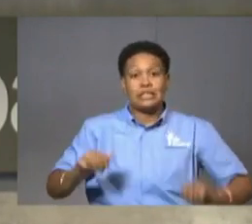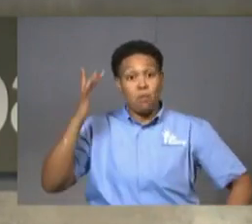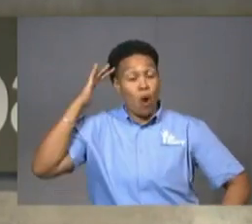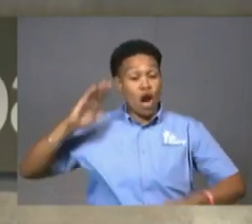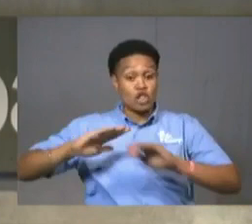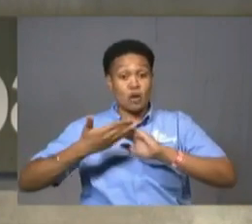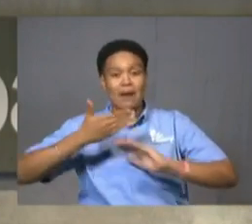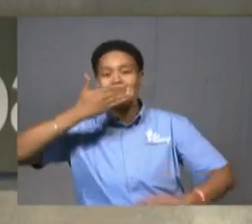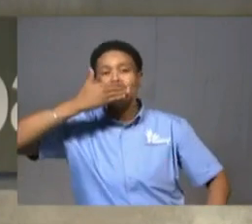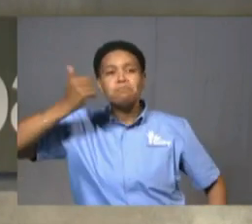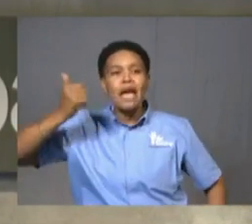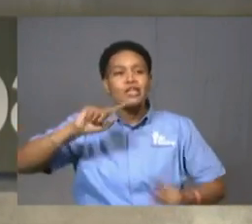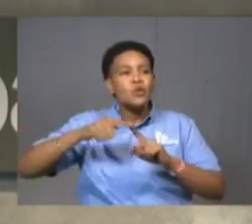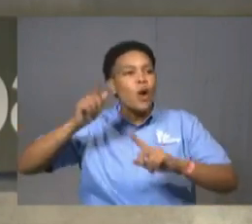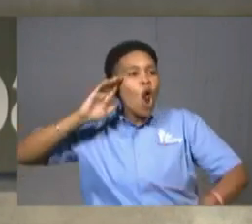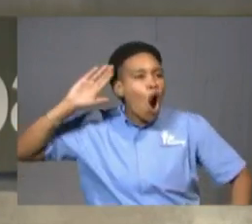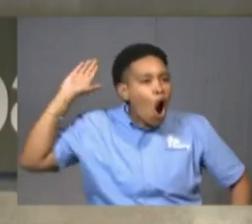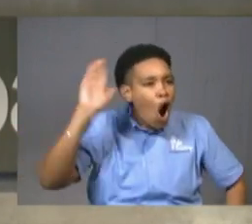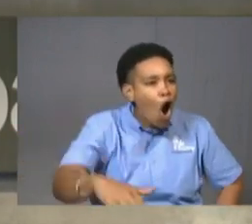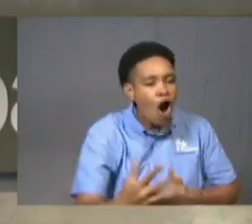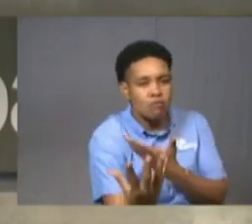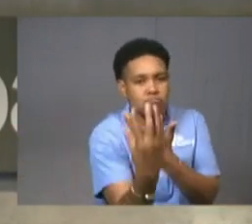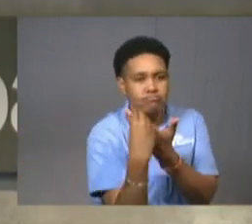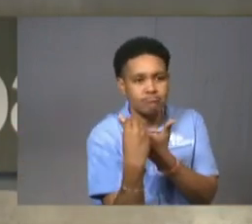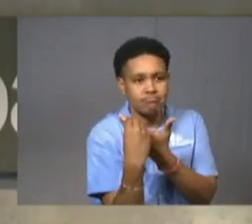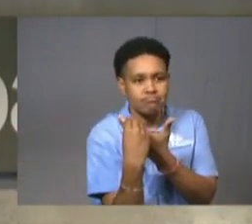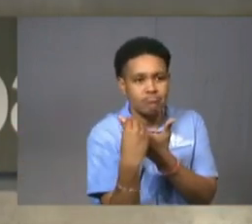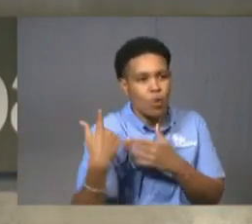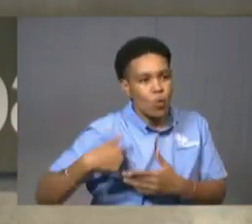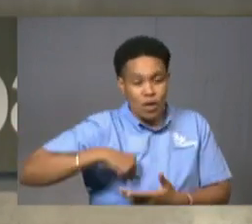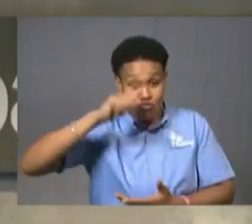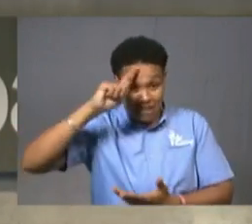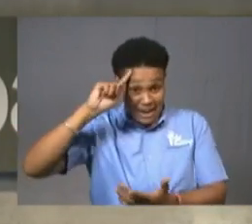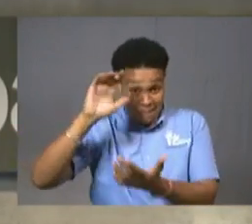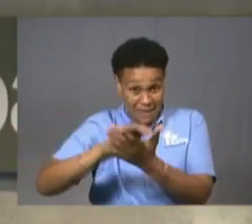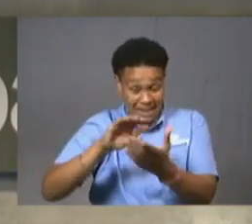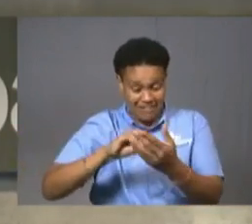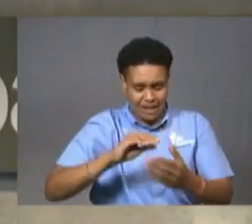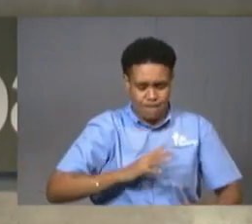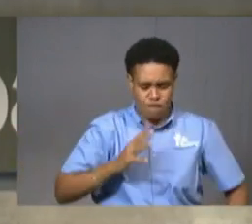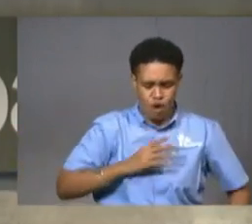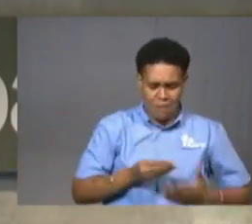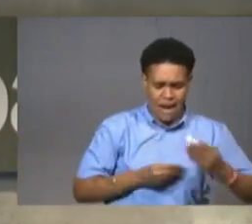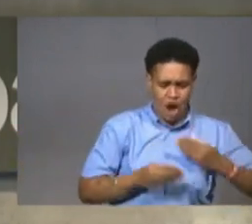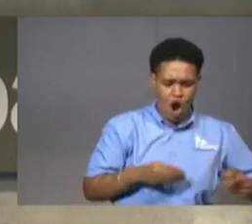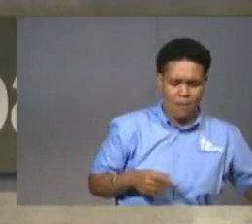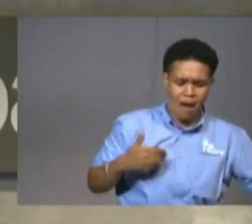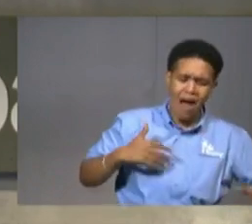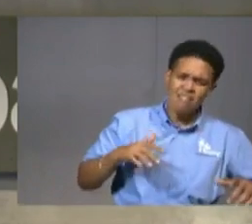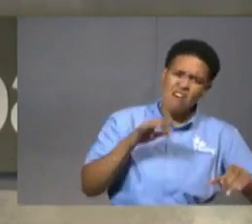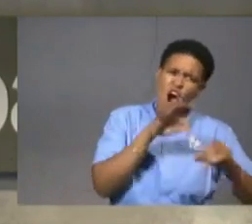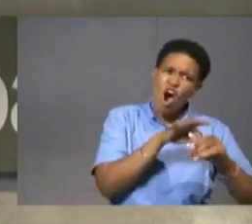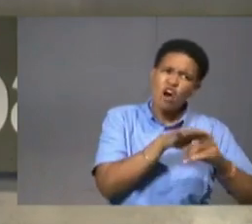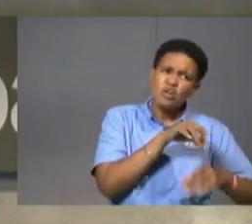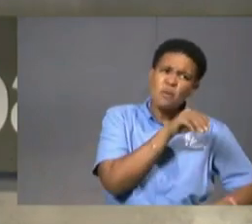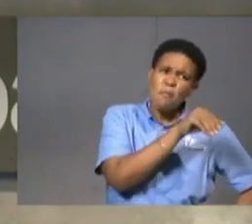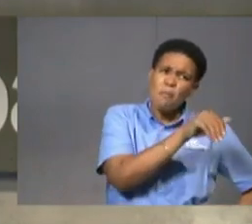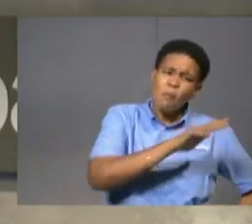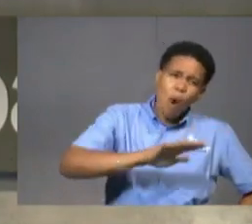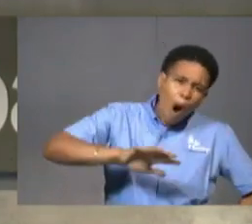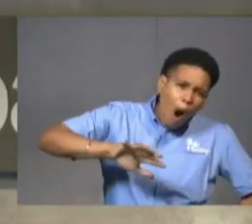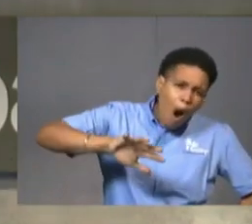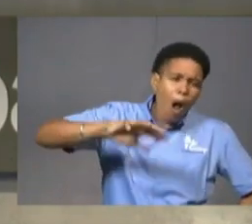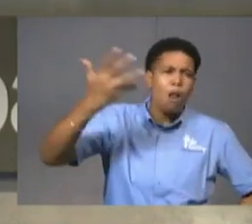when all of us are participating. We believe the informal economy contributes a lot to our society,